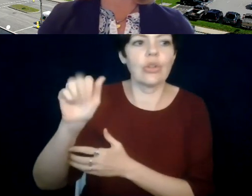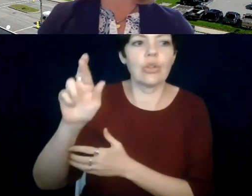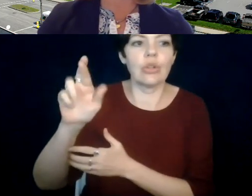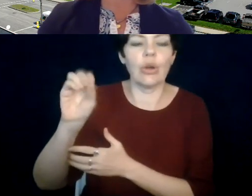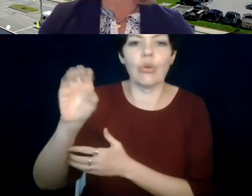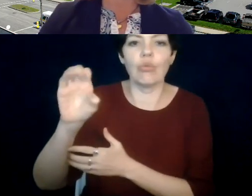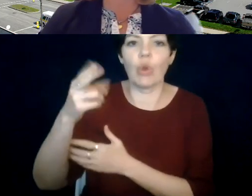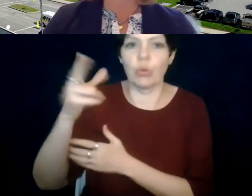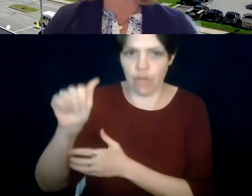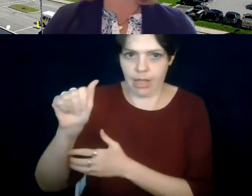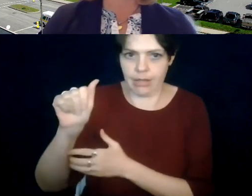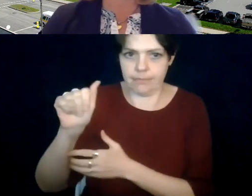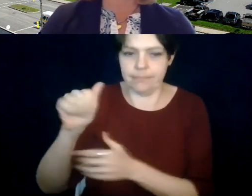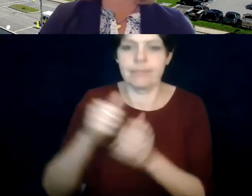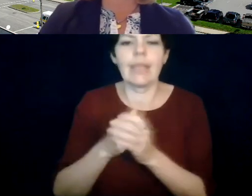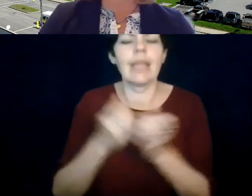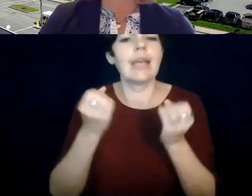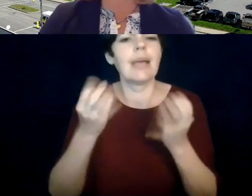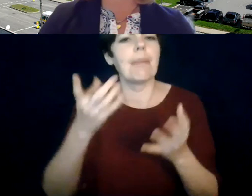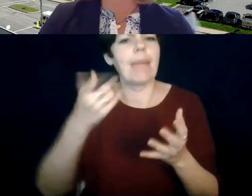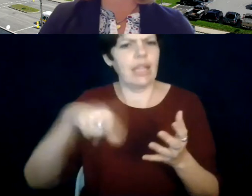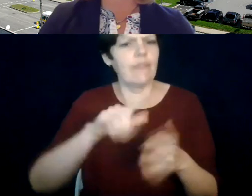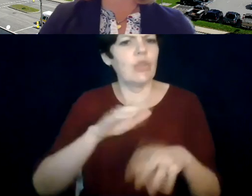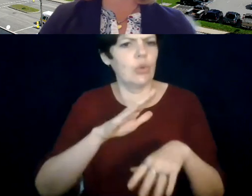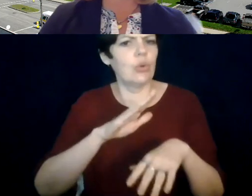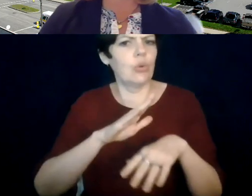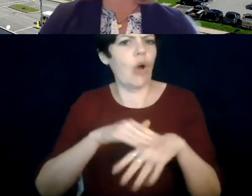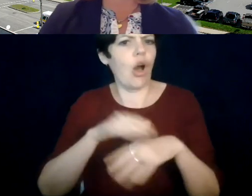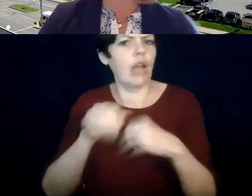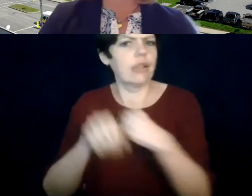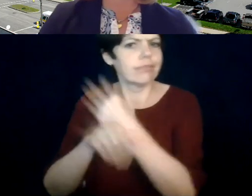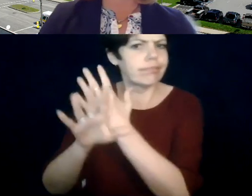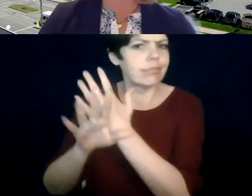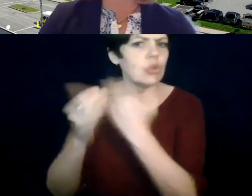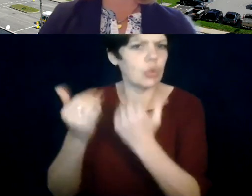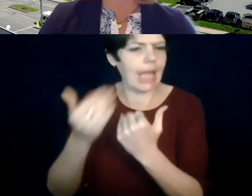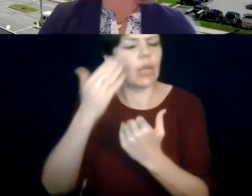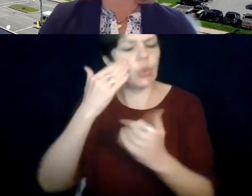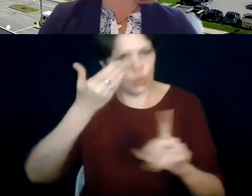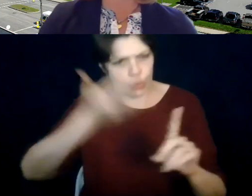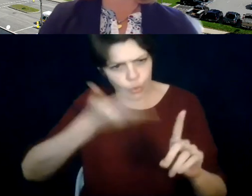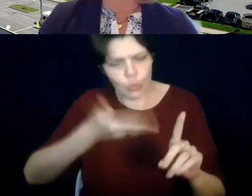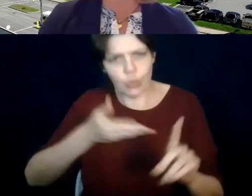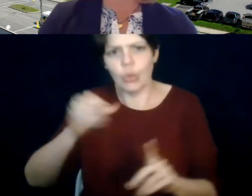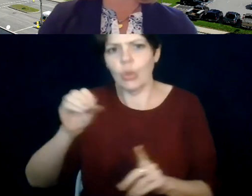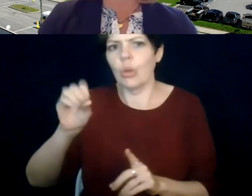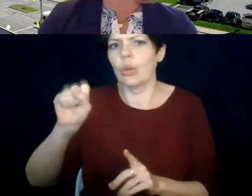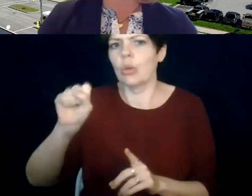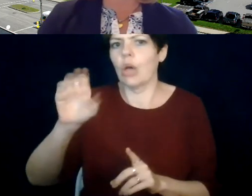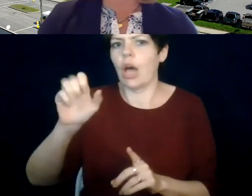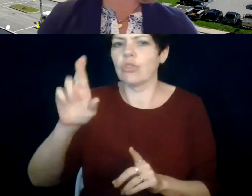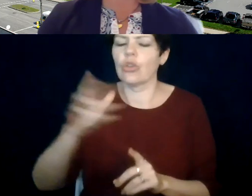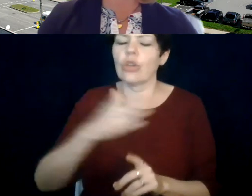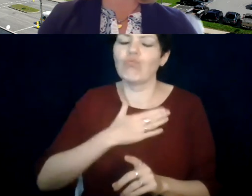For those of you, I'm sure many of you on the phone or on the video today knew Oscar and was